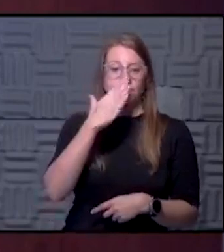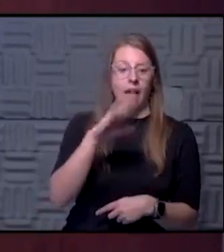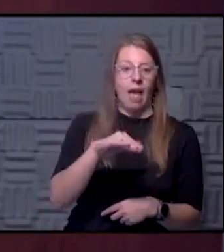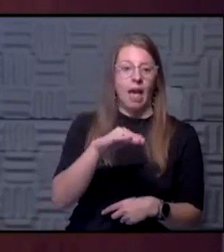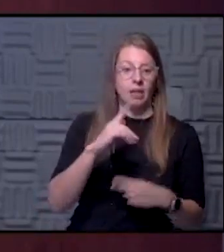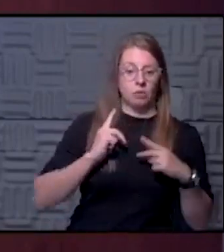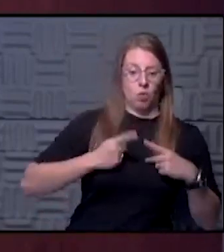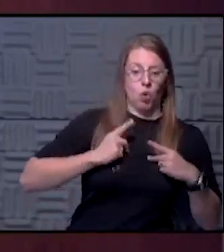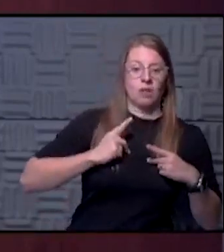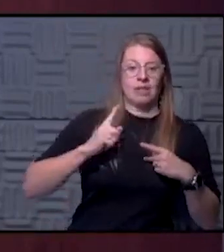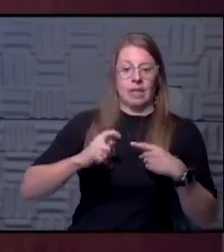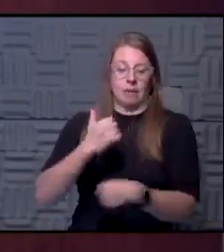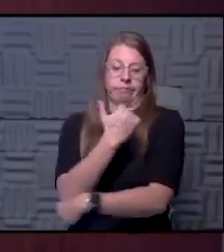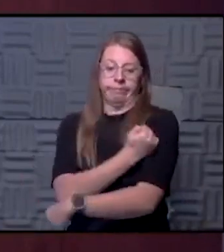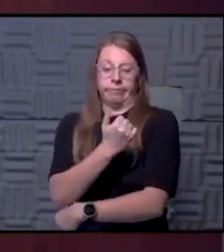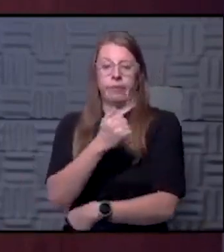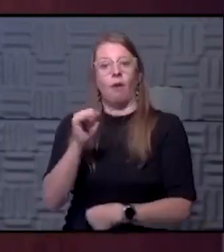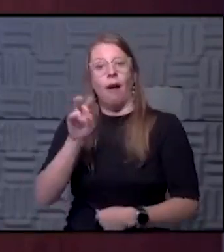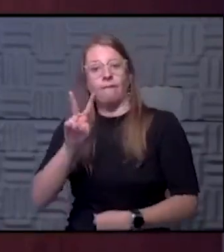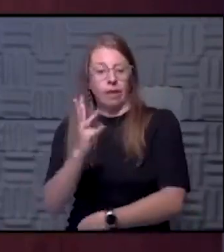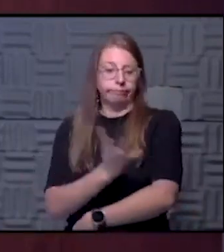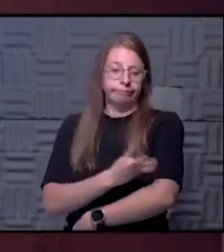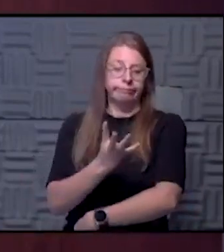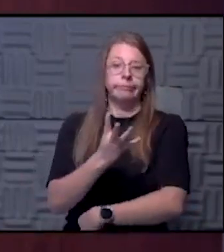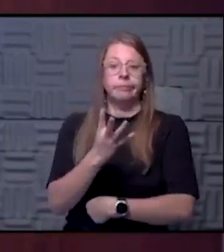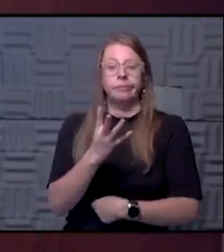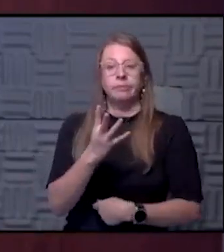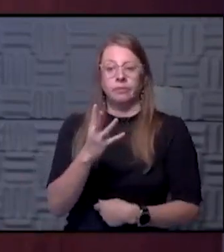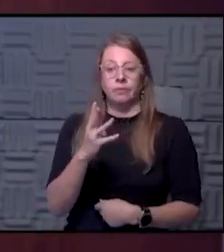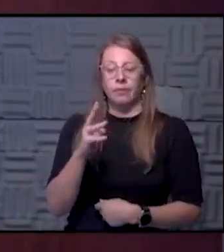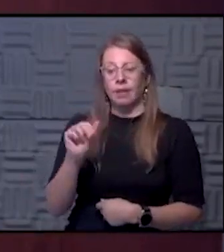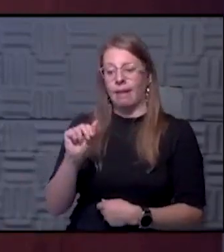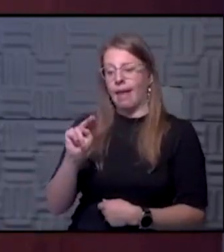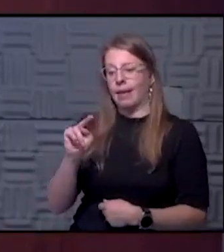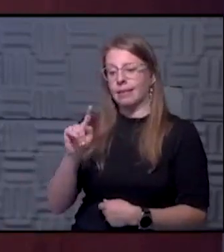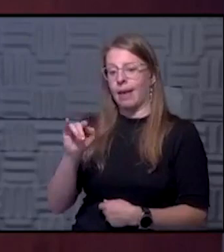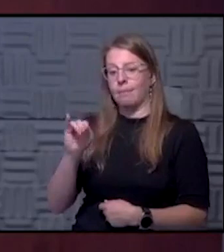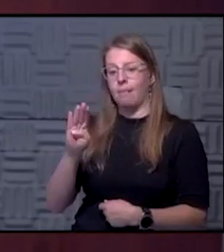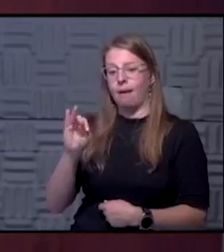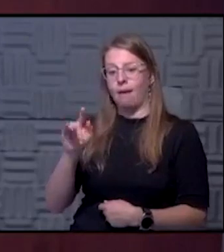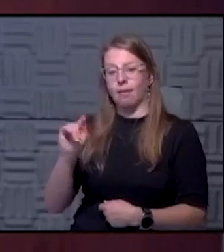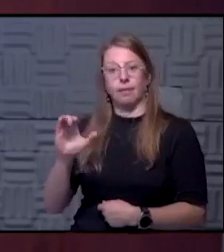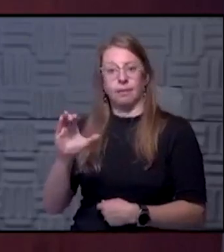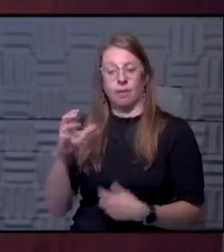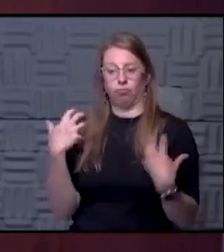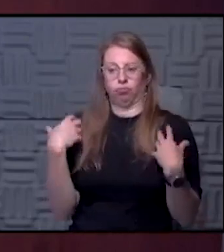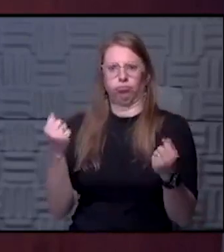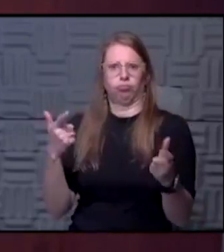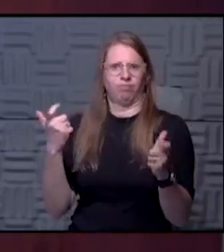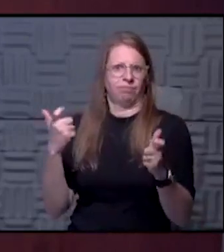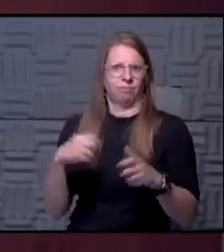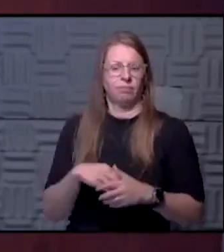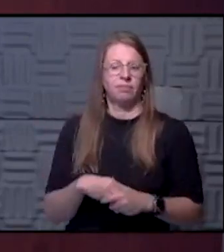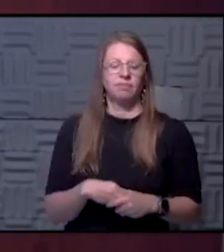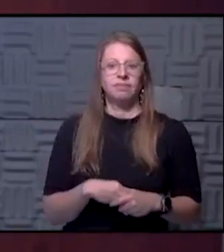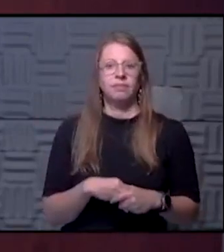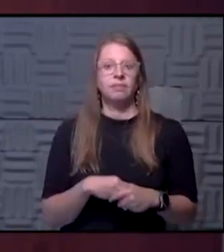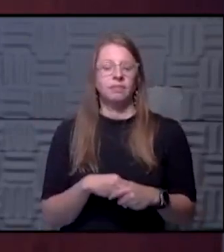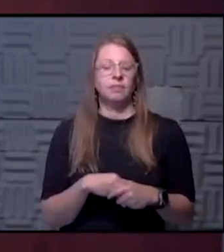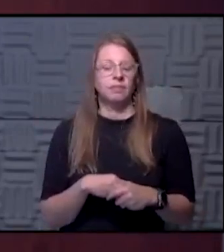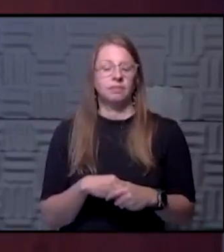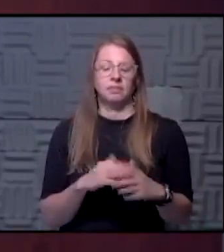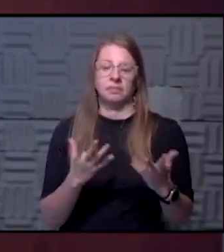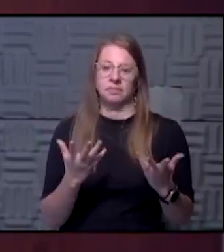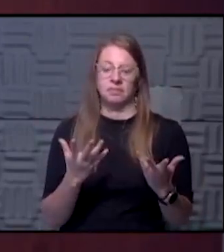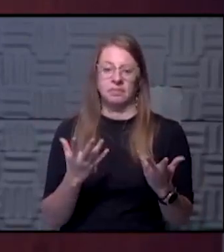in and get a booster, an IV, booster of an antibiotic, and then you can recover much quickly. This